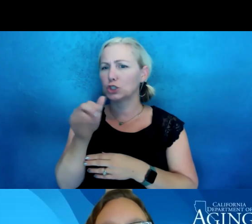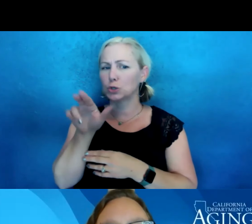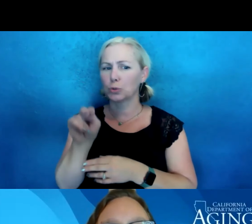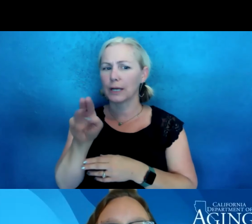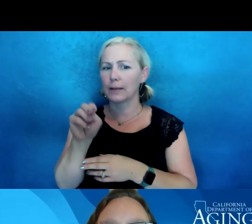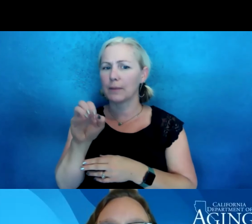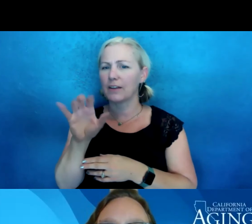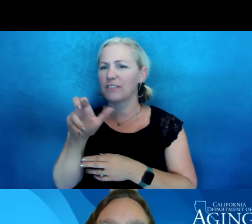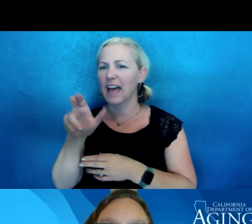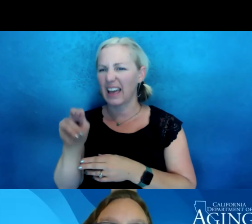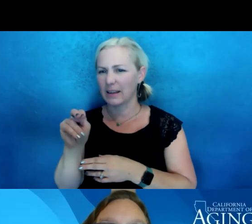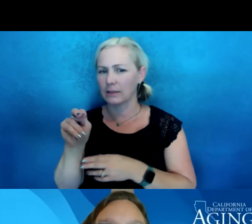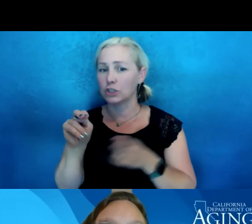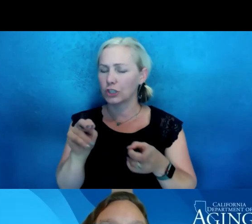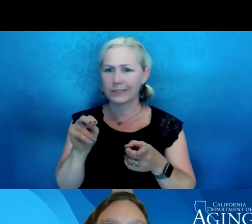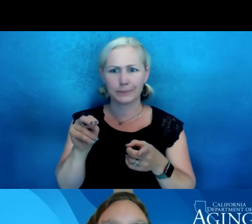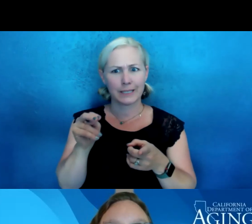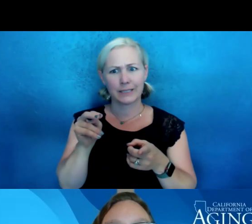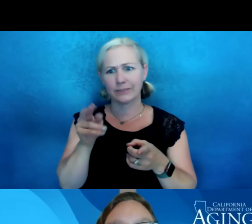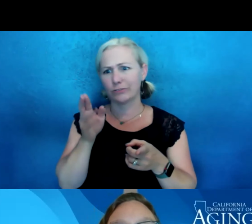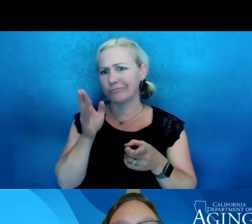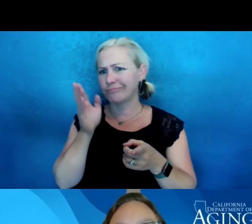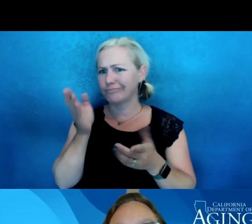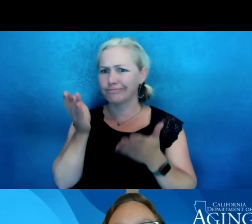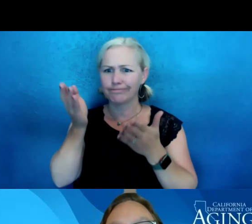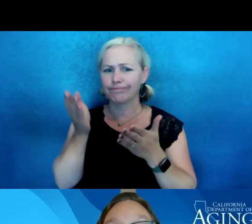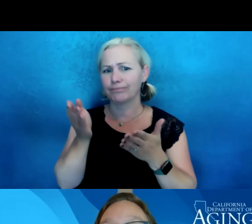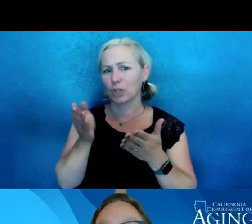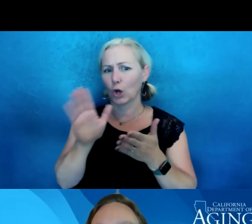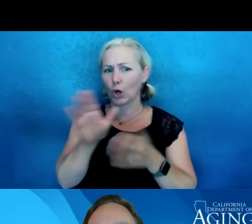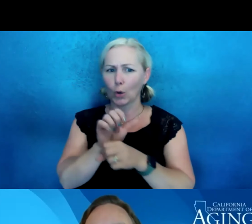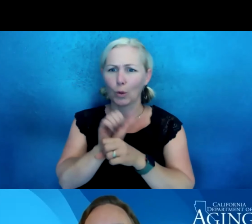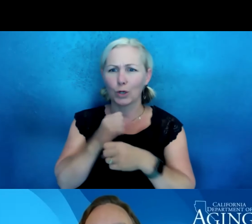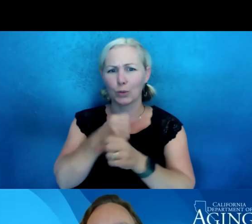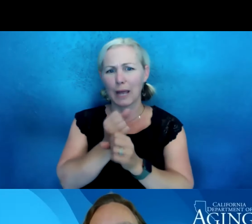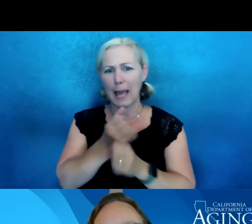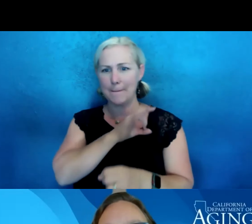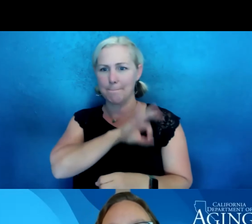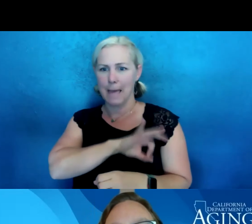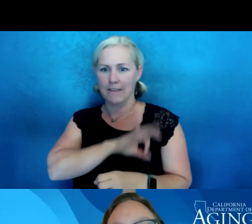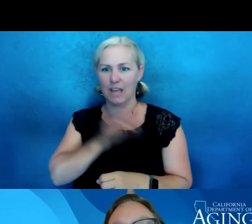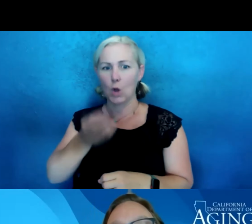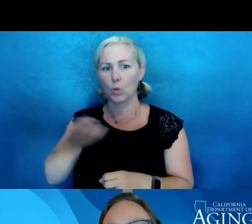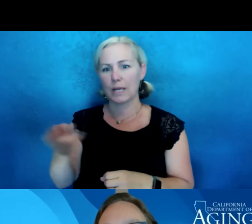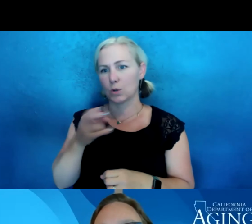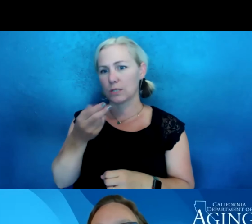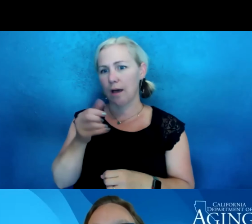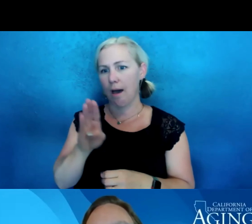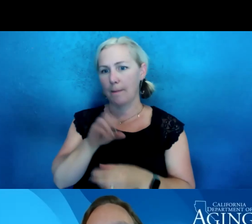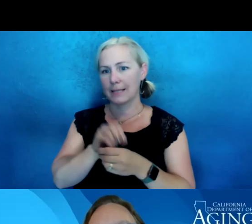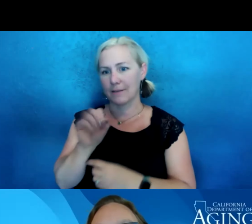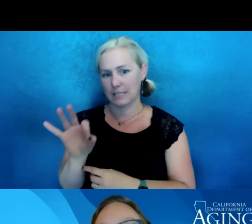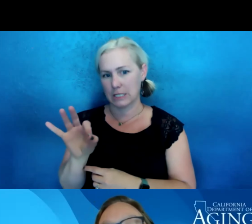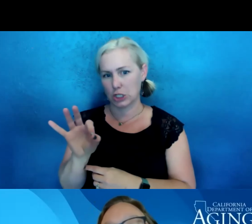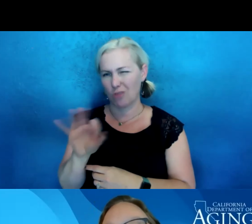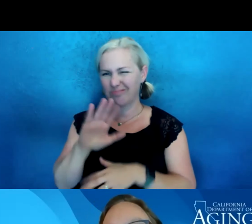to homelessness, has been presenting to many of us on her work to create with her team the Benefit and Resource Hub in San Francisco, bringing together